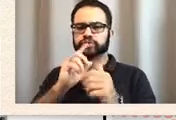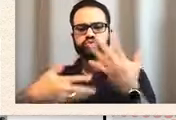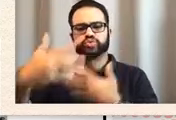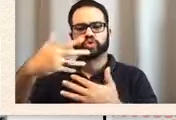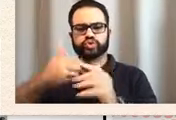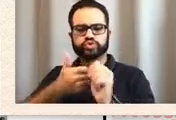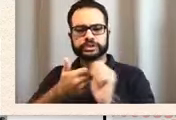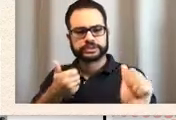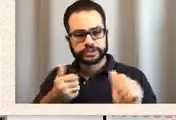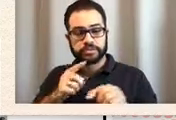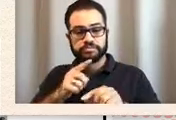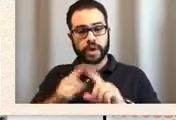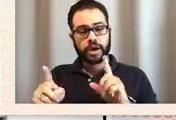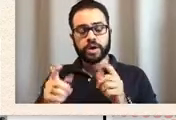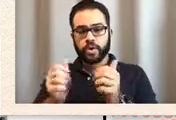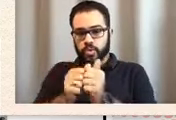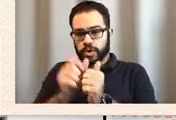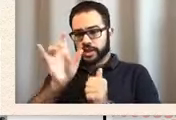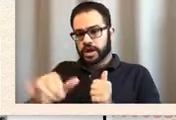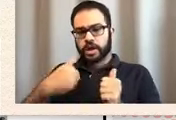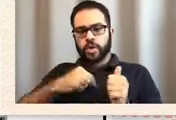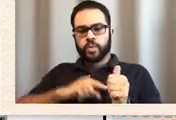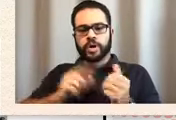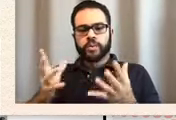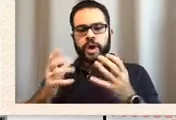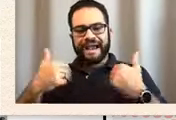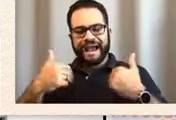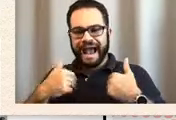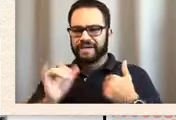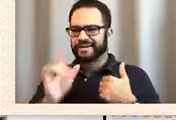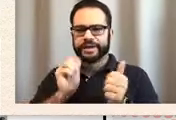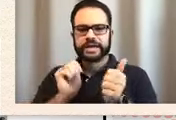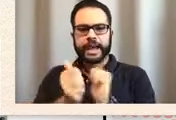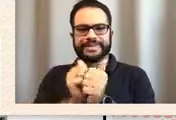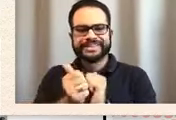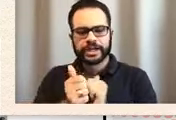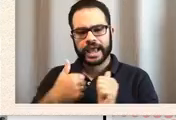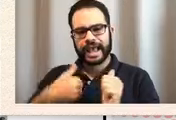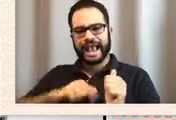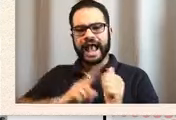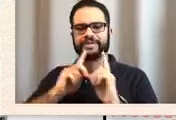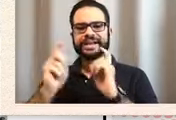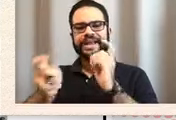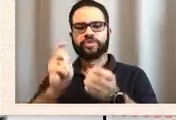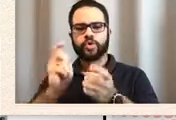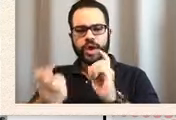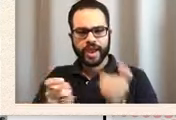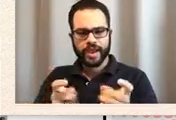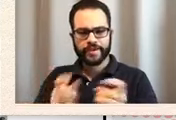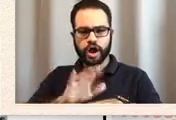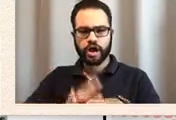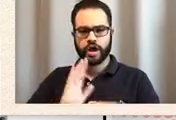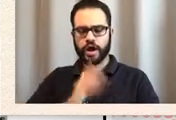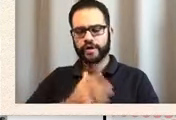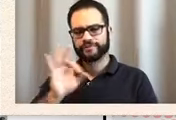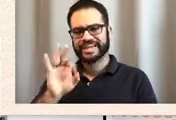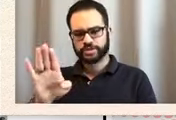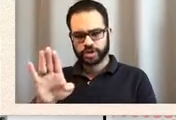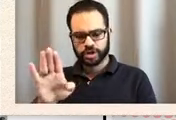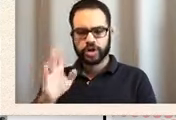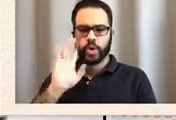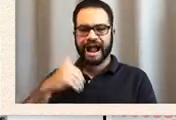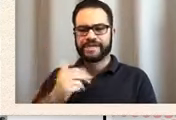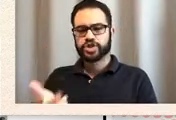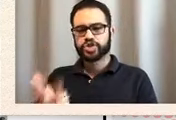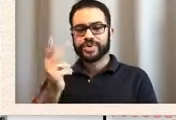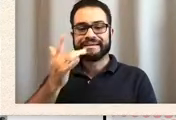wanted to have a competition, a giveaway on our Facebook page. We're giving 3 lucky winners an iPad. Also,